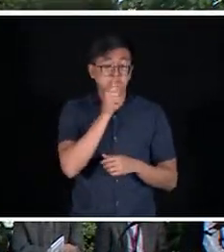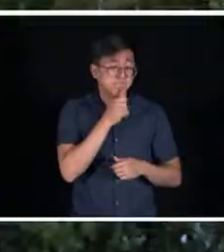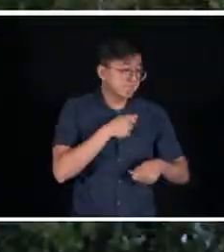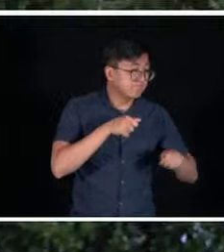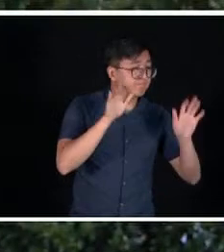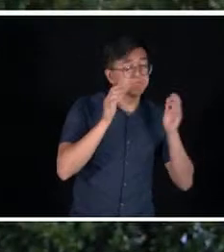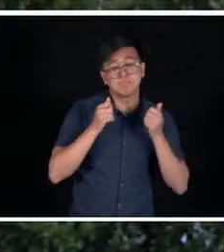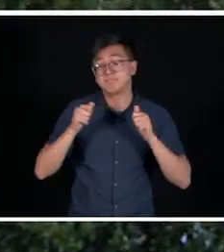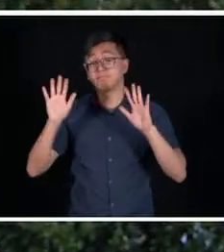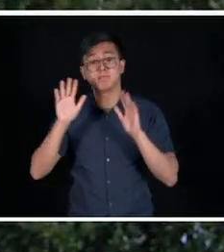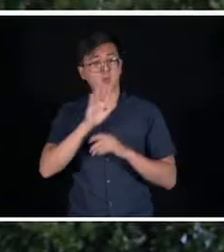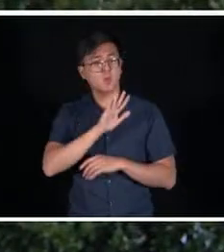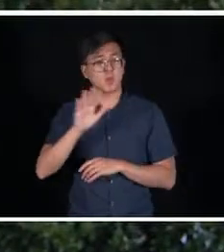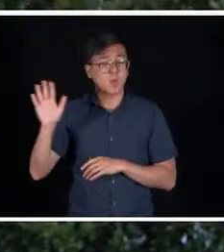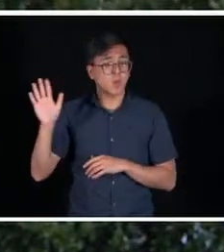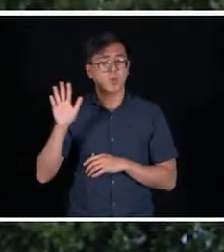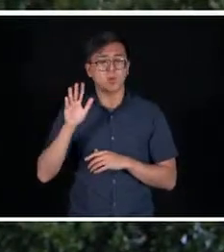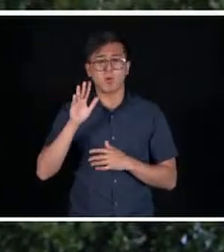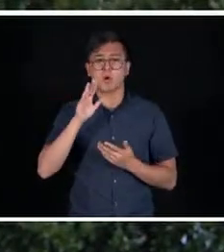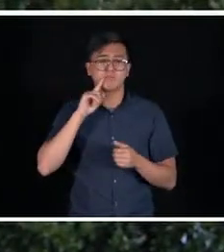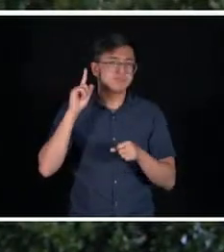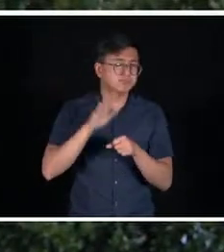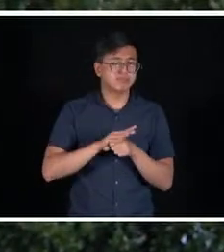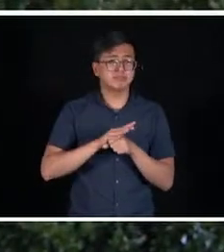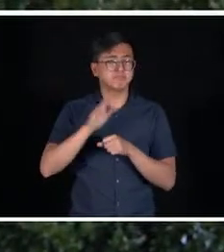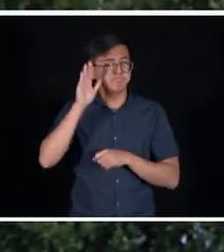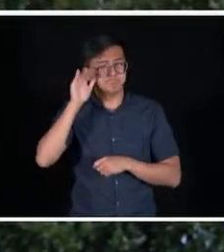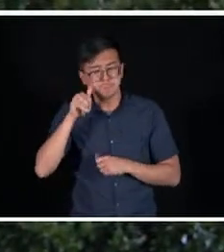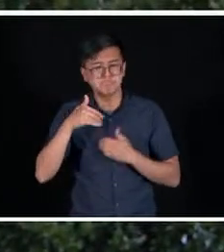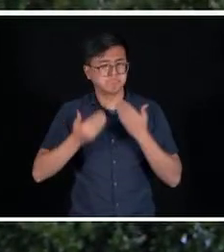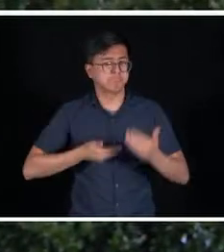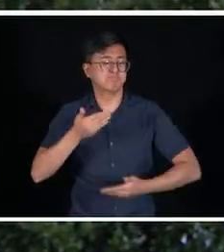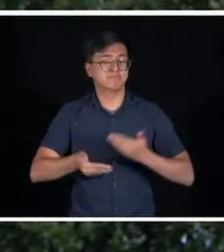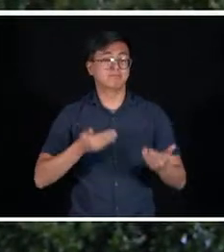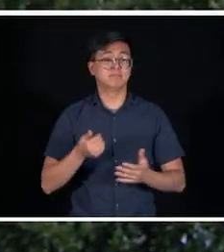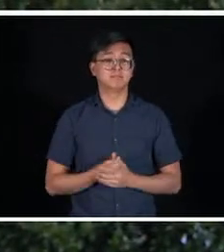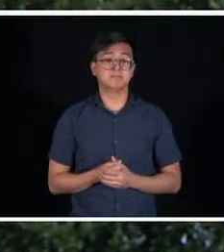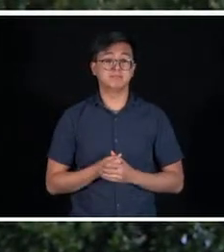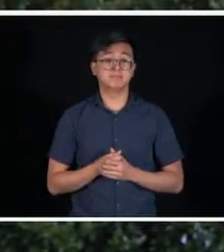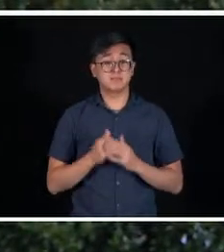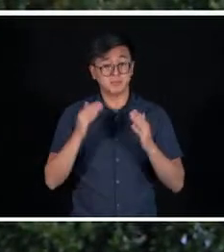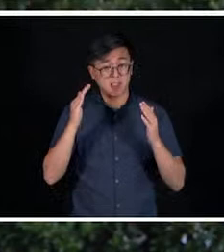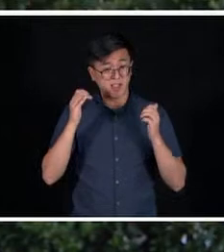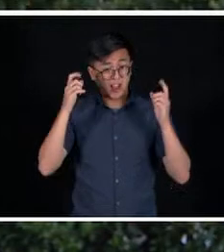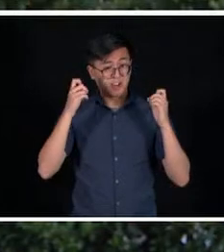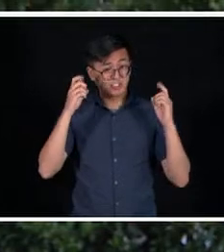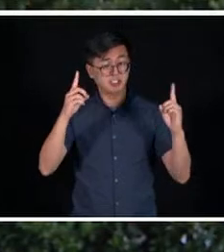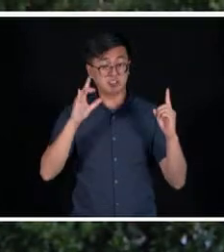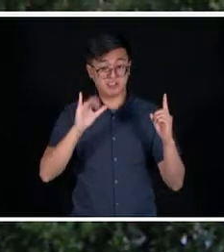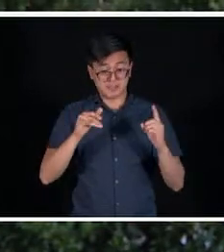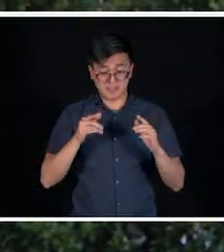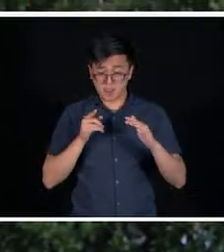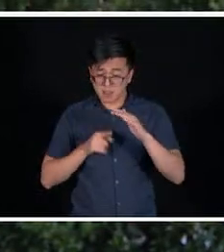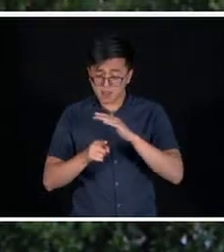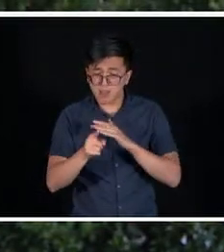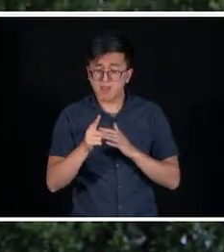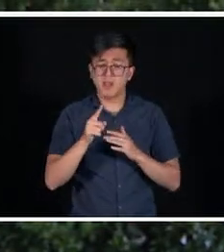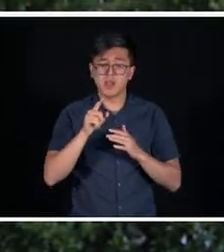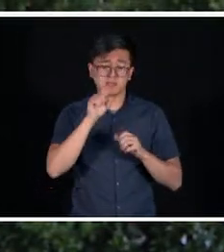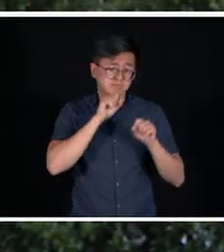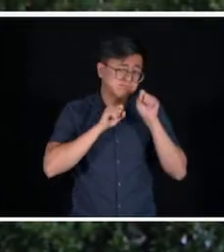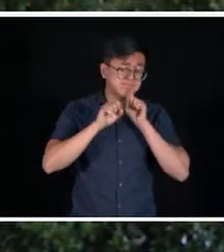determination. The path to higher education is never an easy one, filled with